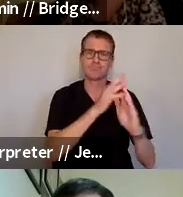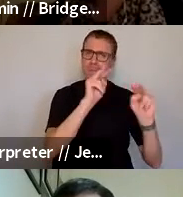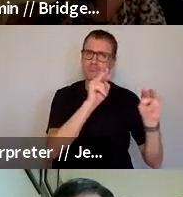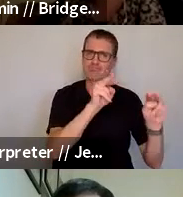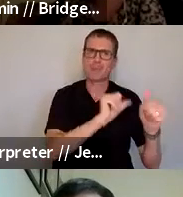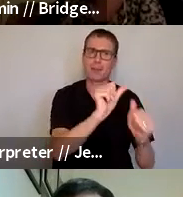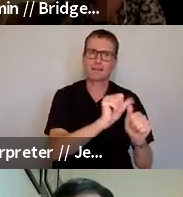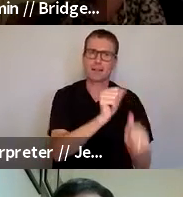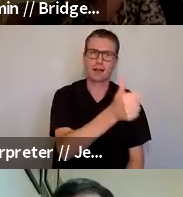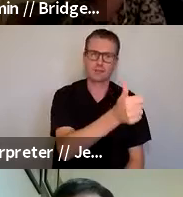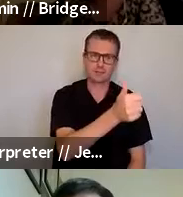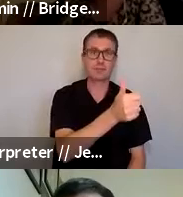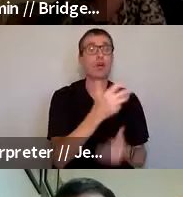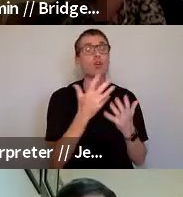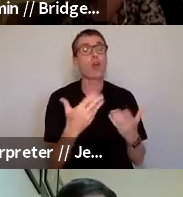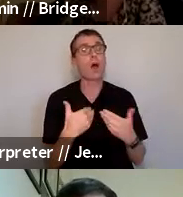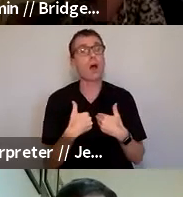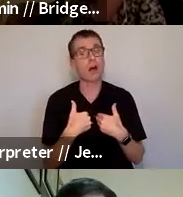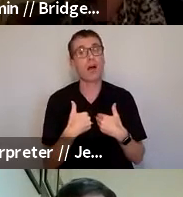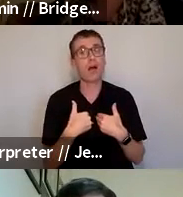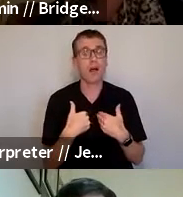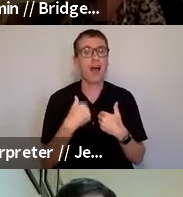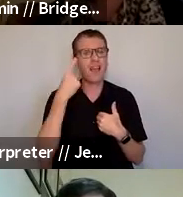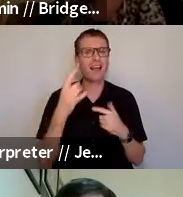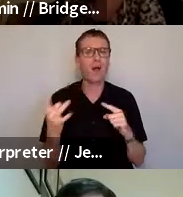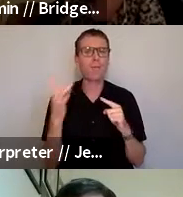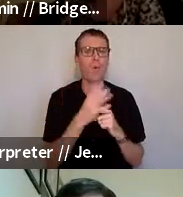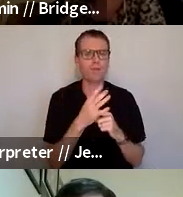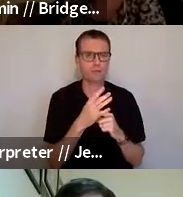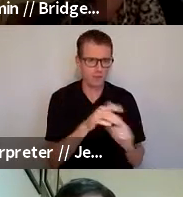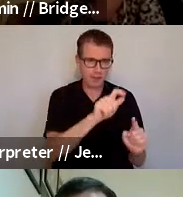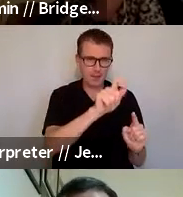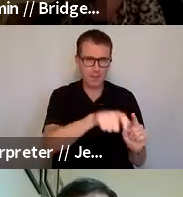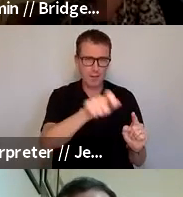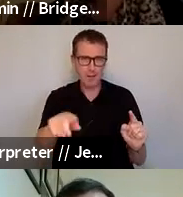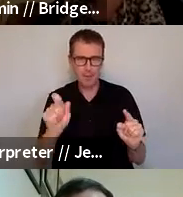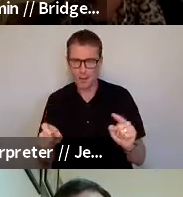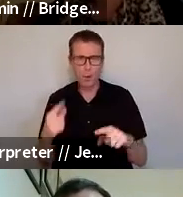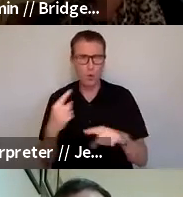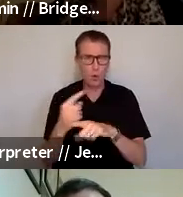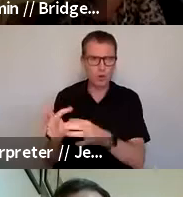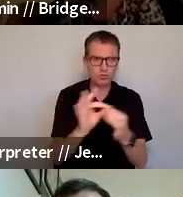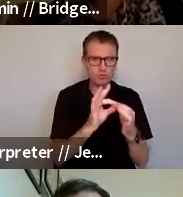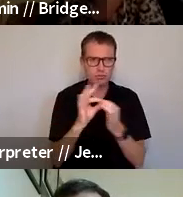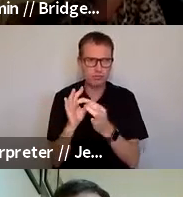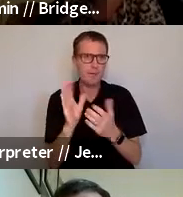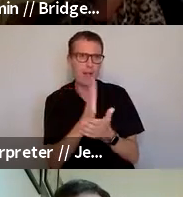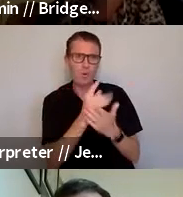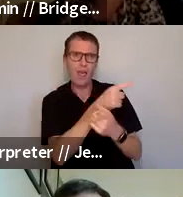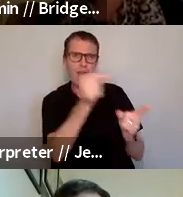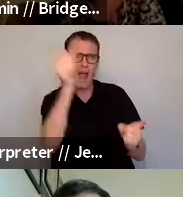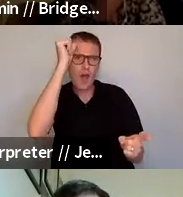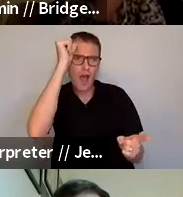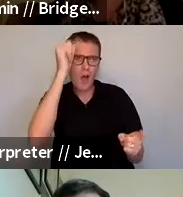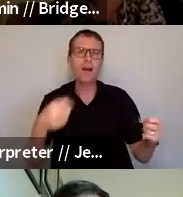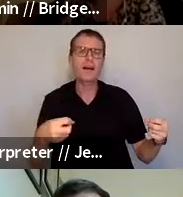think that it's actually, again, connecting people with the right people, so that we can actually give them that awareness and explain and